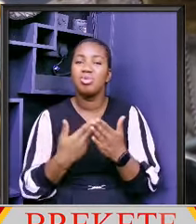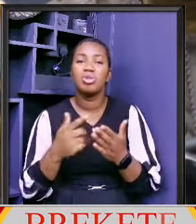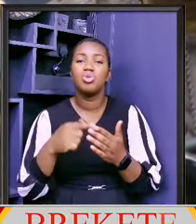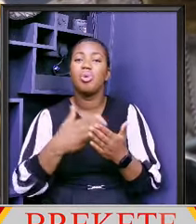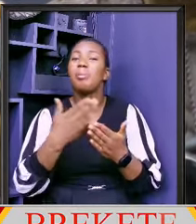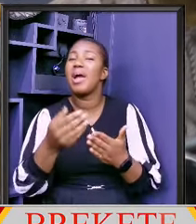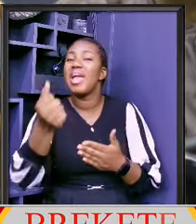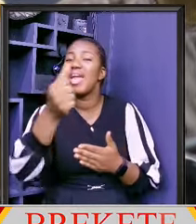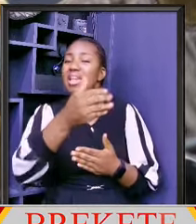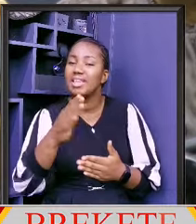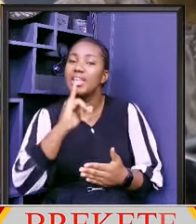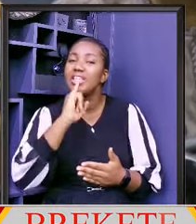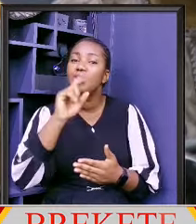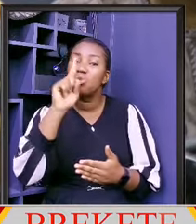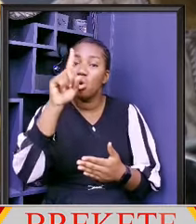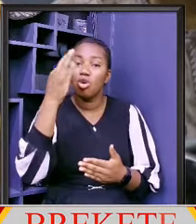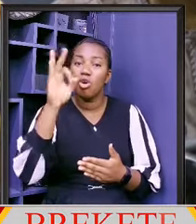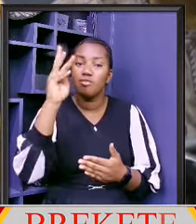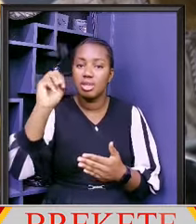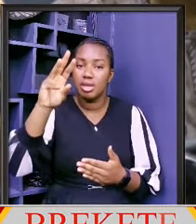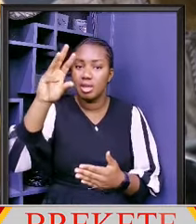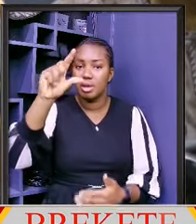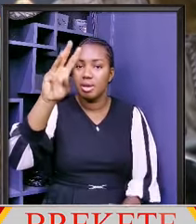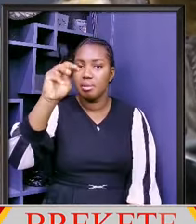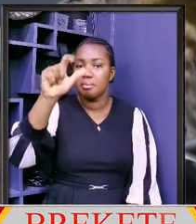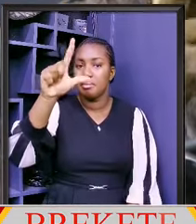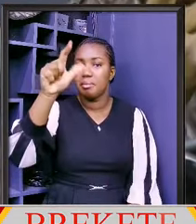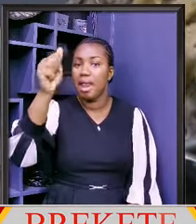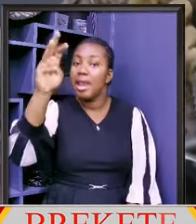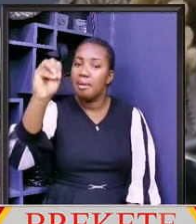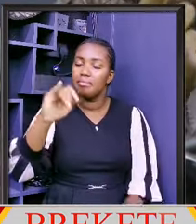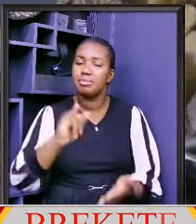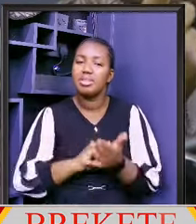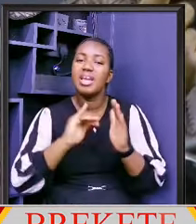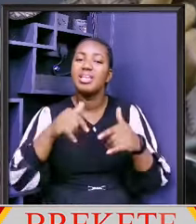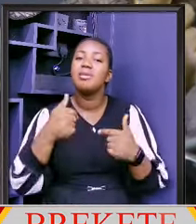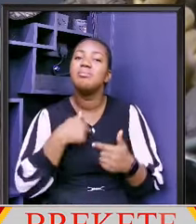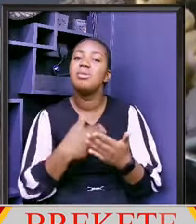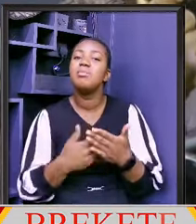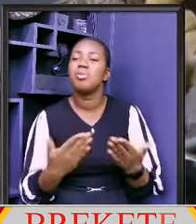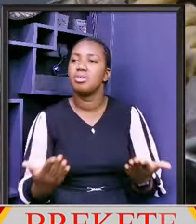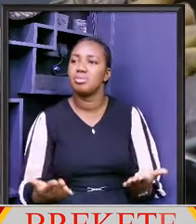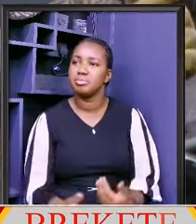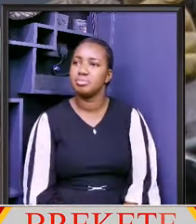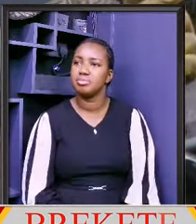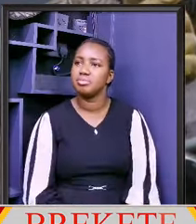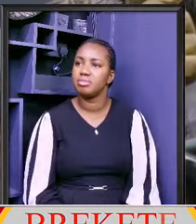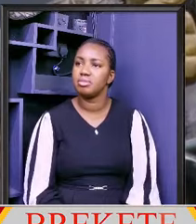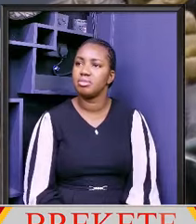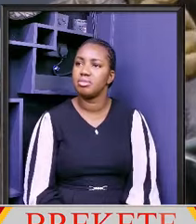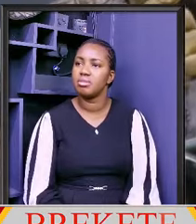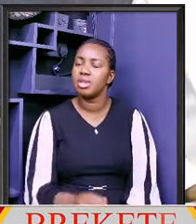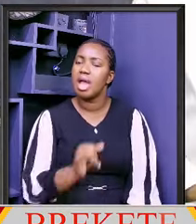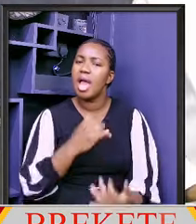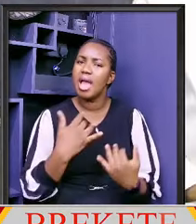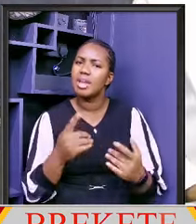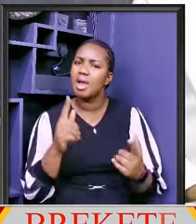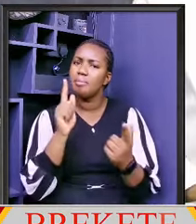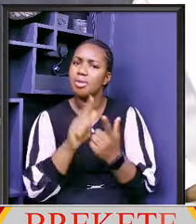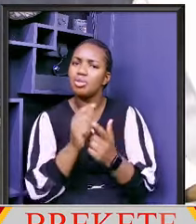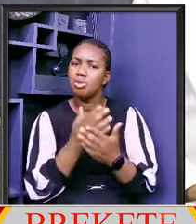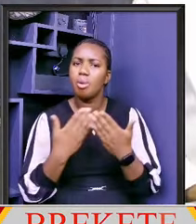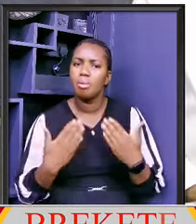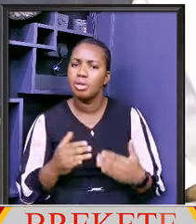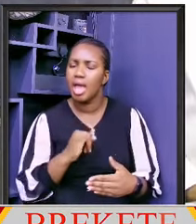of the malam I send that borrow me money. I buy. We reach my car. We perform a lady. And I met somebody that I